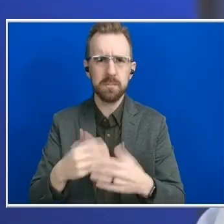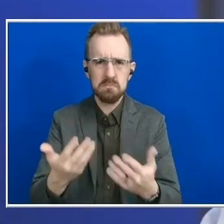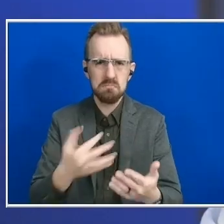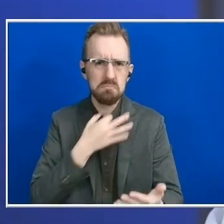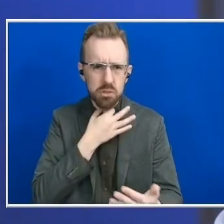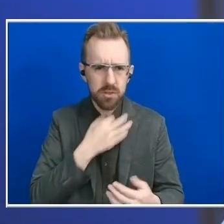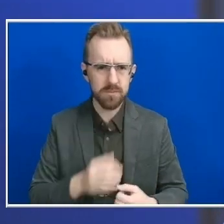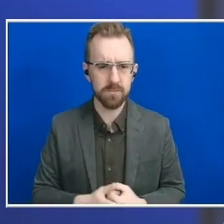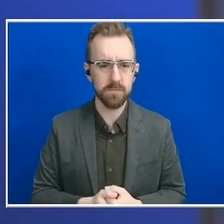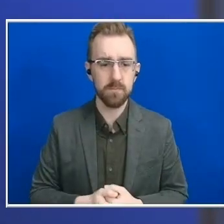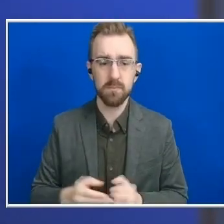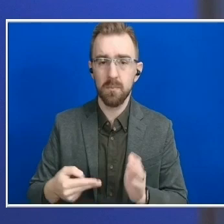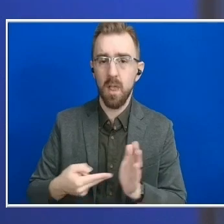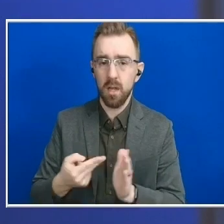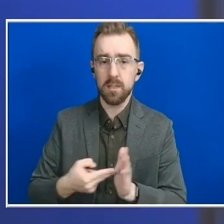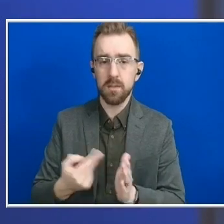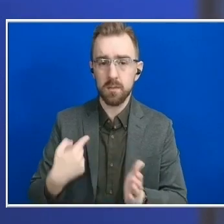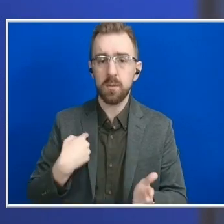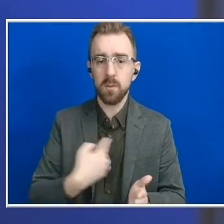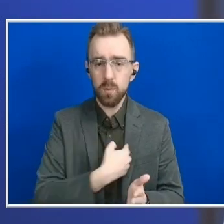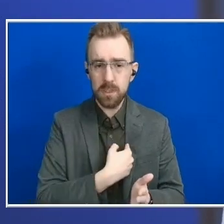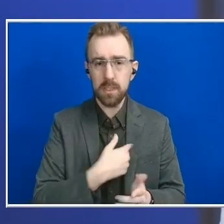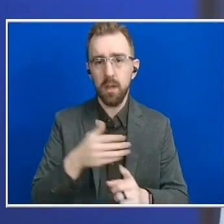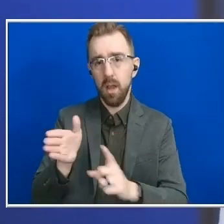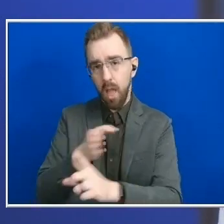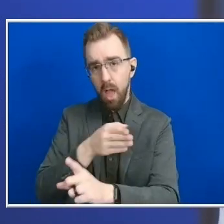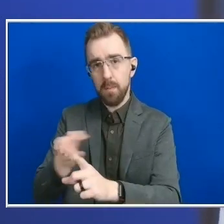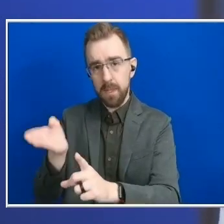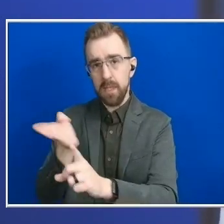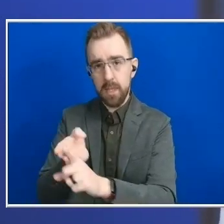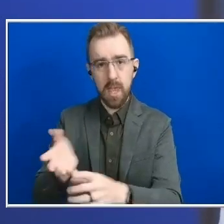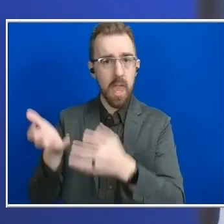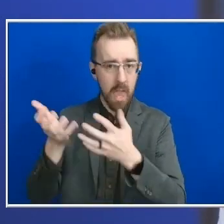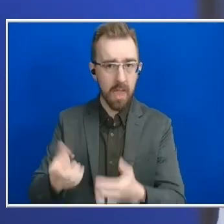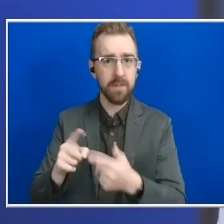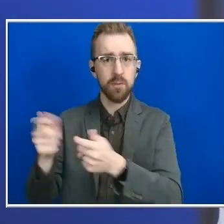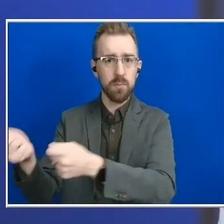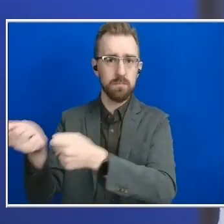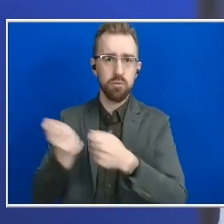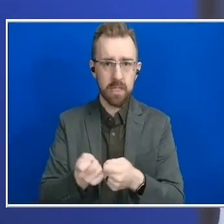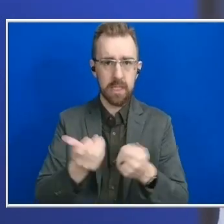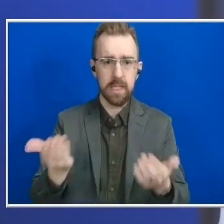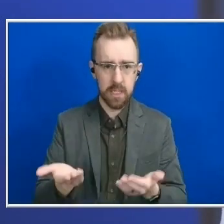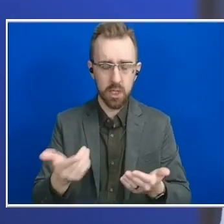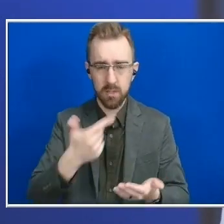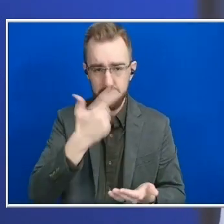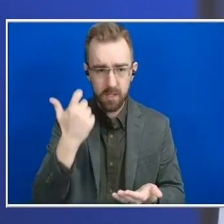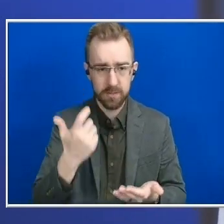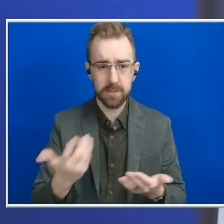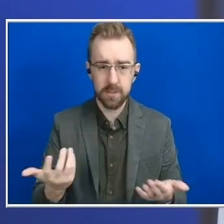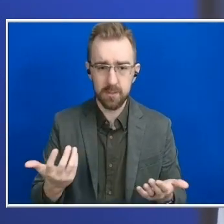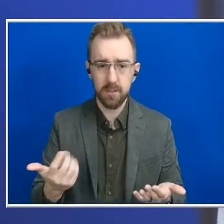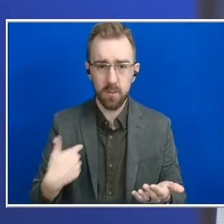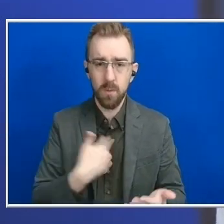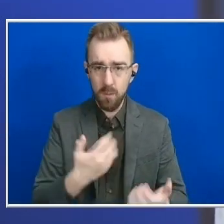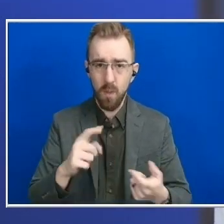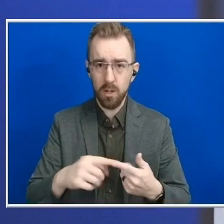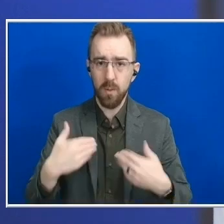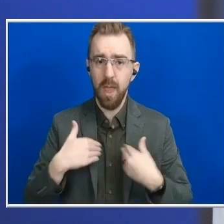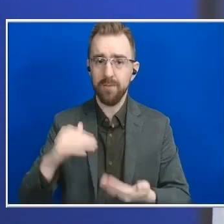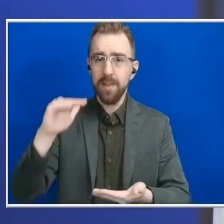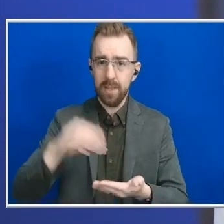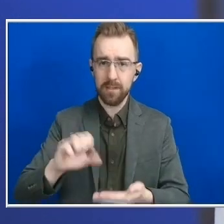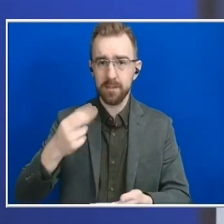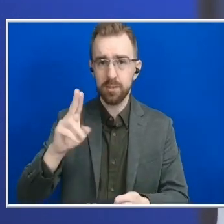honest, we lobbied heavily to bring it here because we want to have less shunts in the world. A shunt